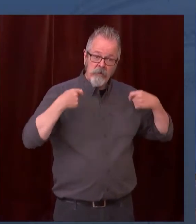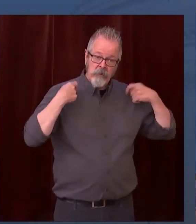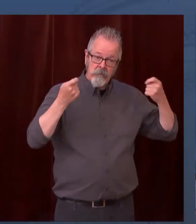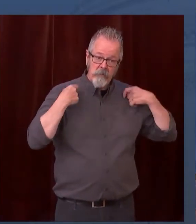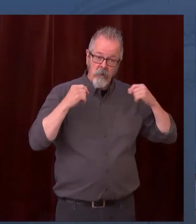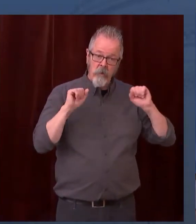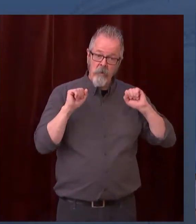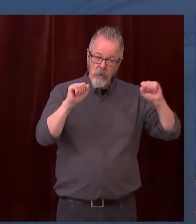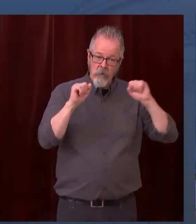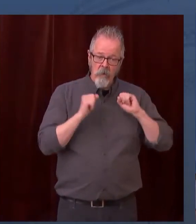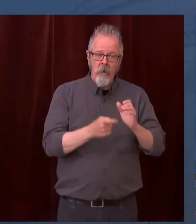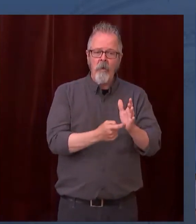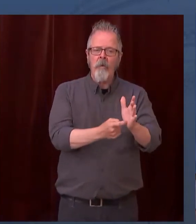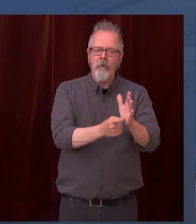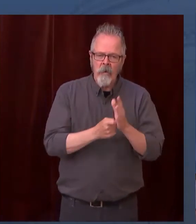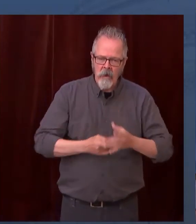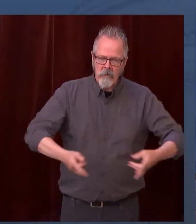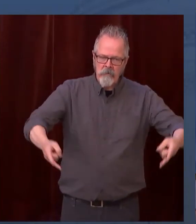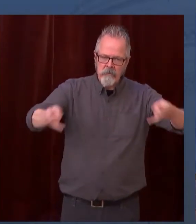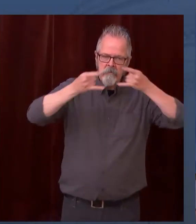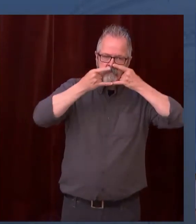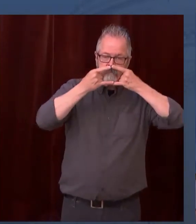regard.